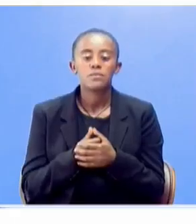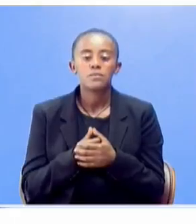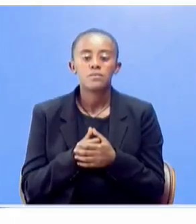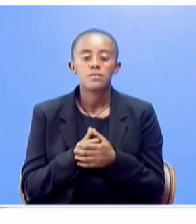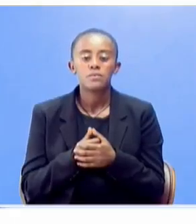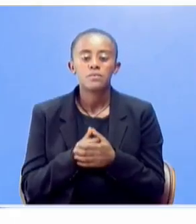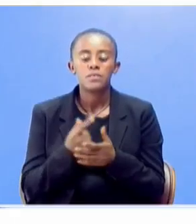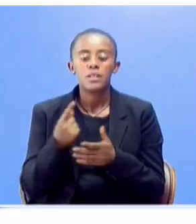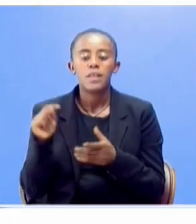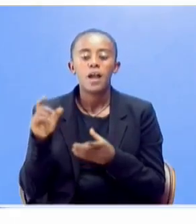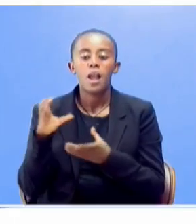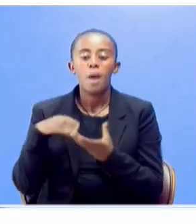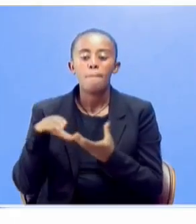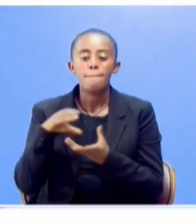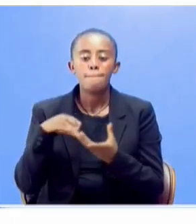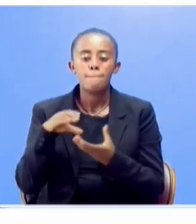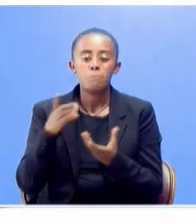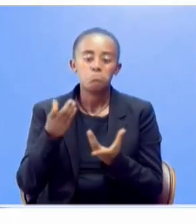the club.